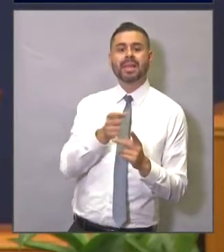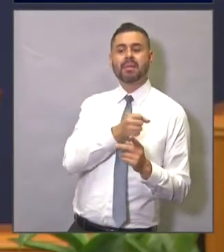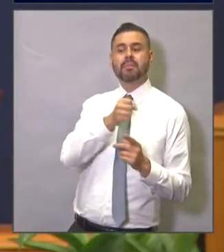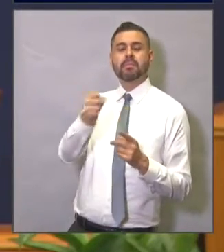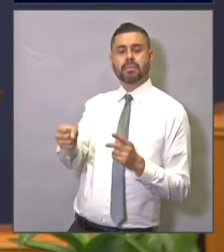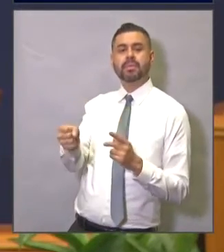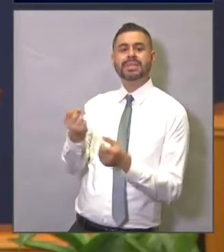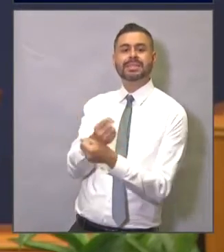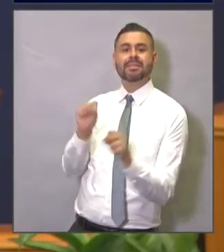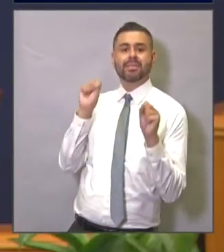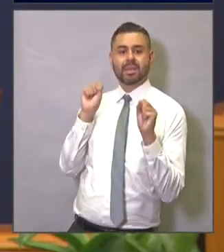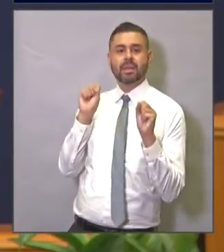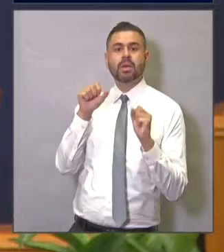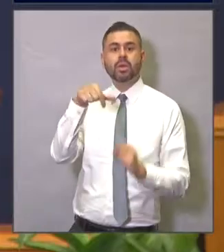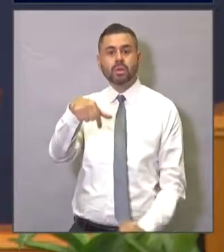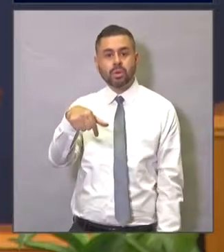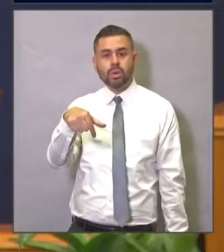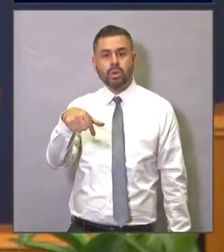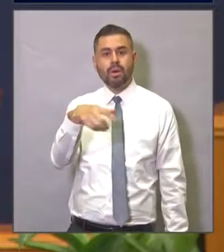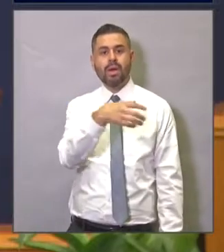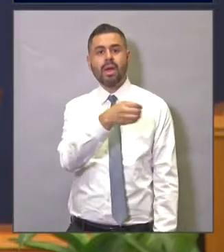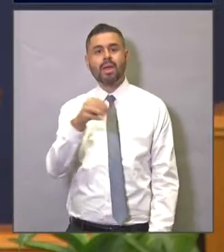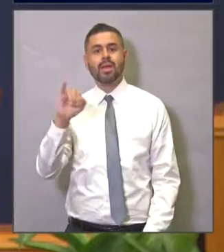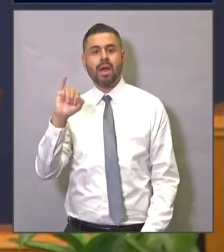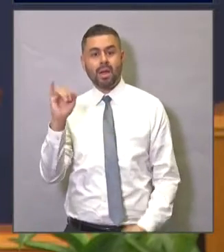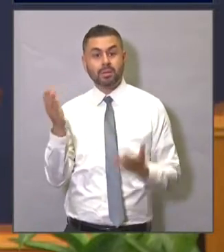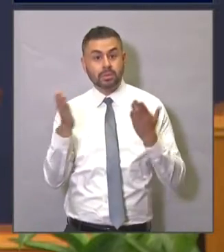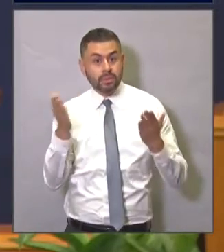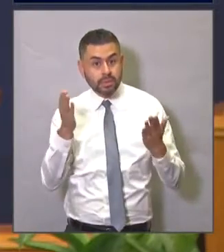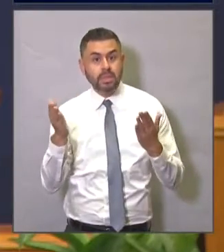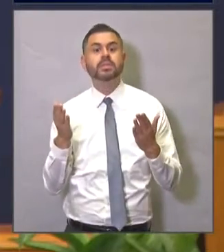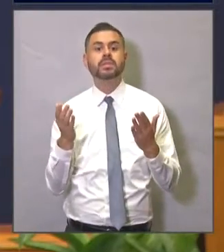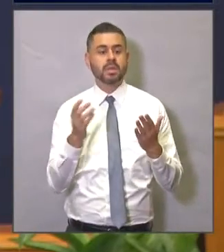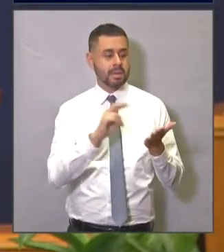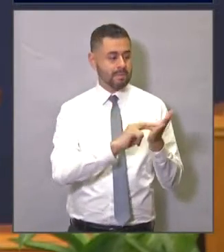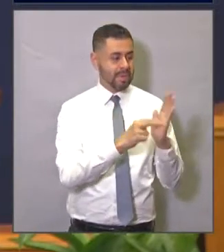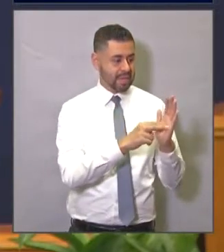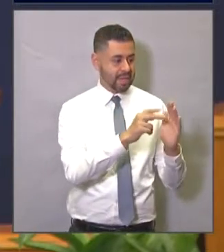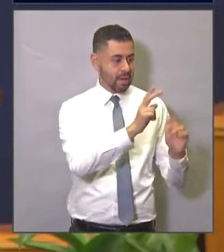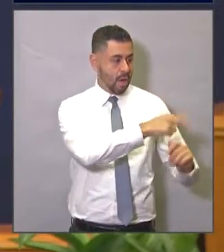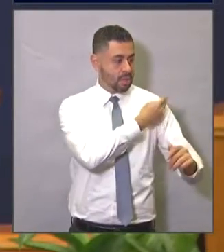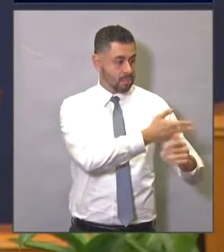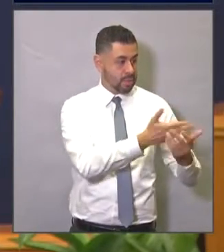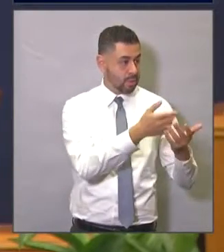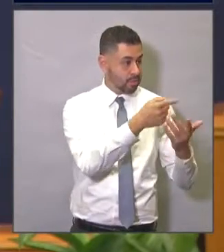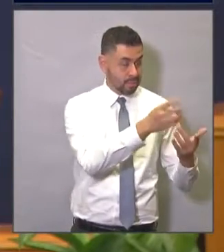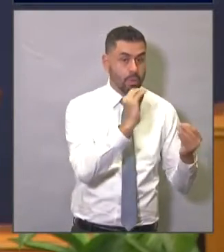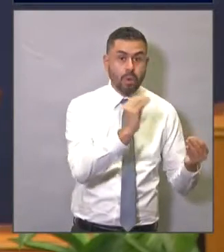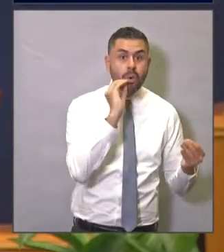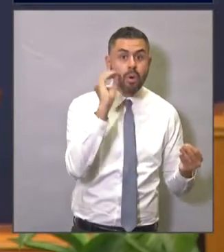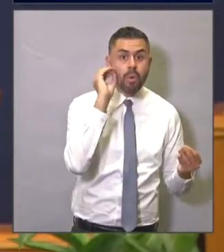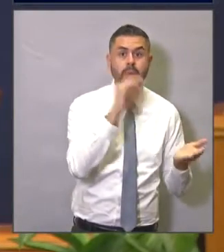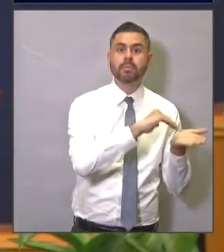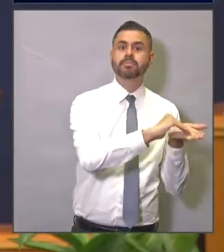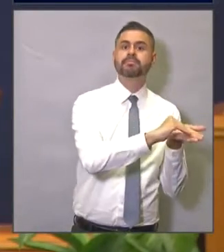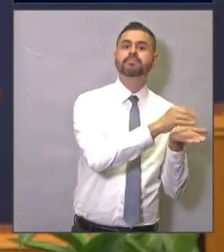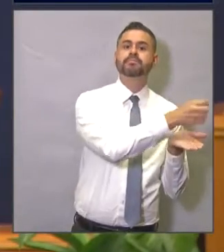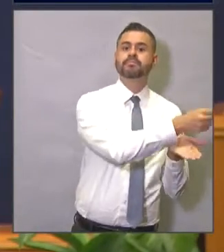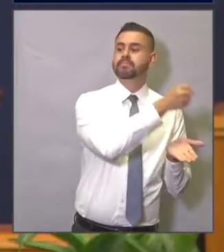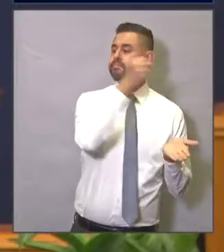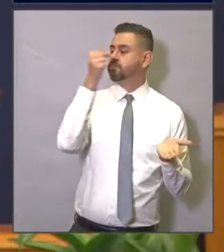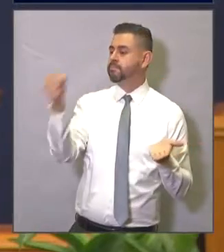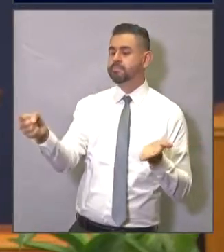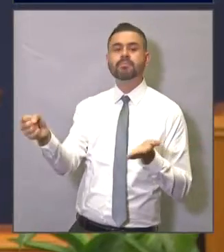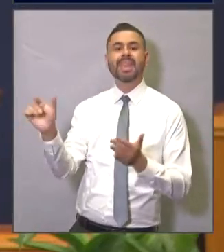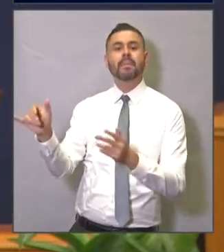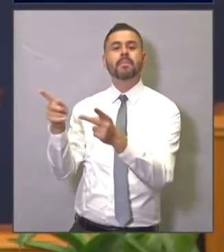Q&I sites serve as an important location where hospitals can discharge COVID-positive patients to, who for various reasons, when they're not able